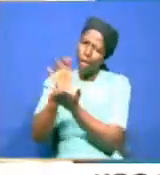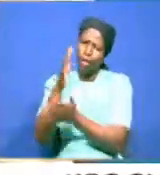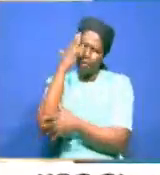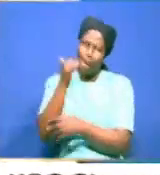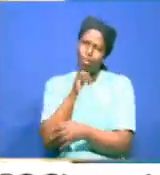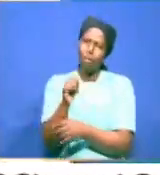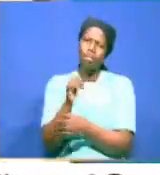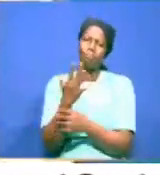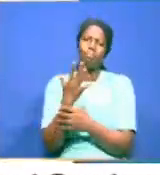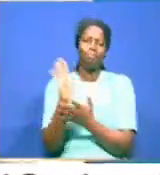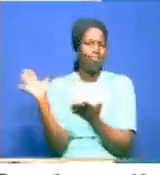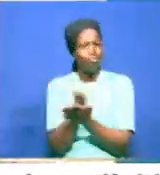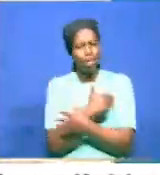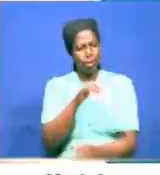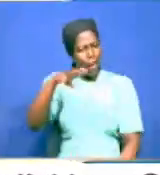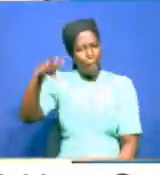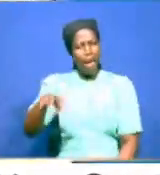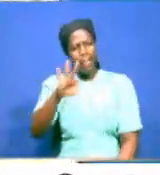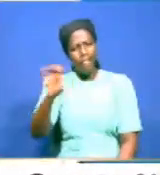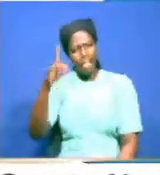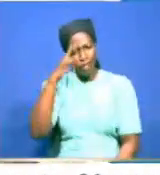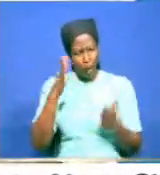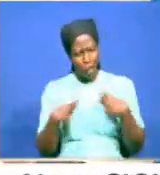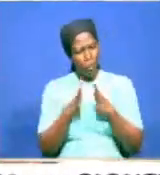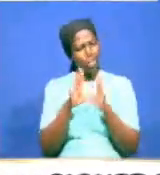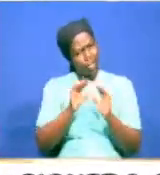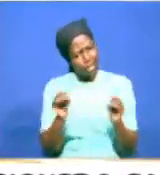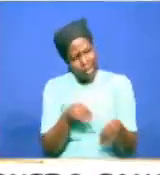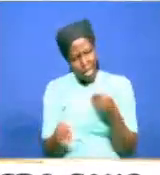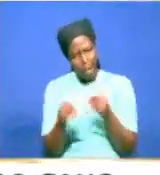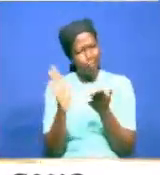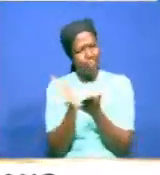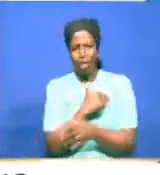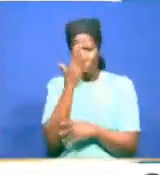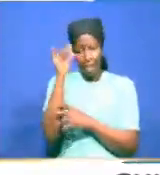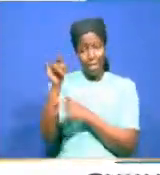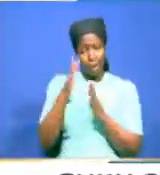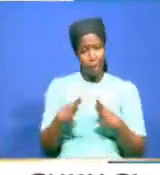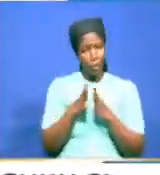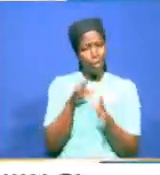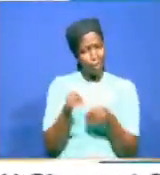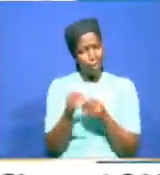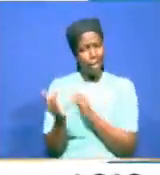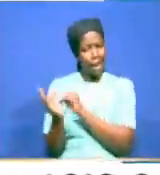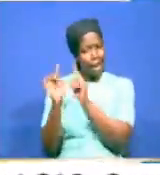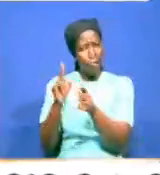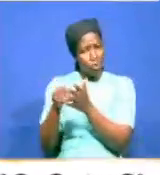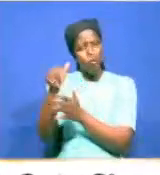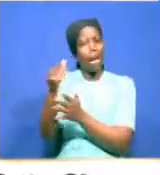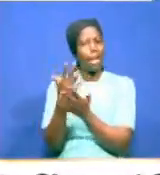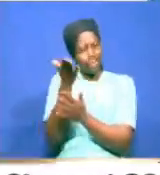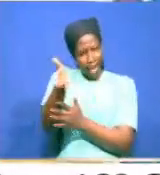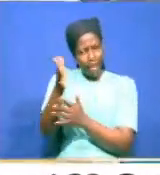they waive that fee, parking fee, for persons with disabilities? Because these persons with disabilities are bringing them income. And they have